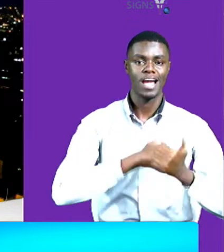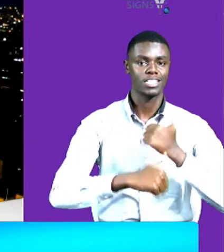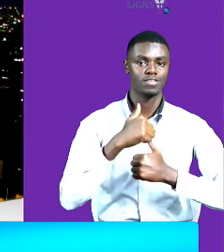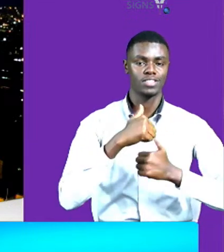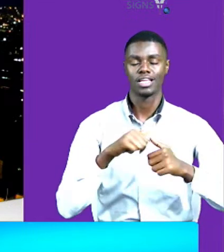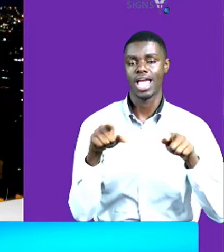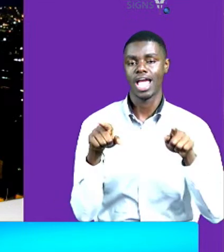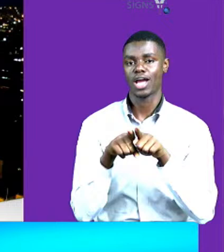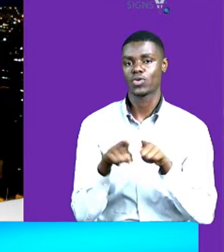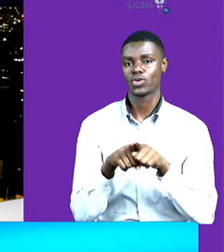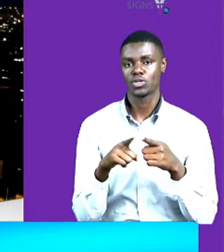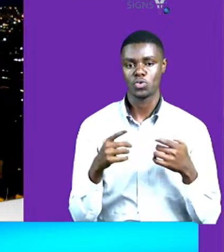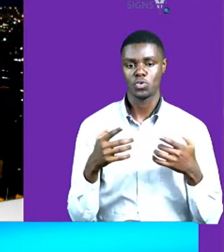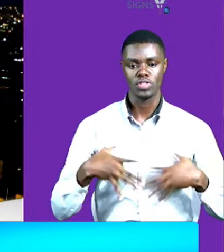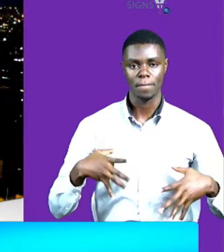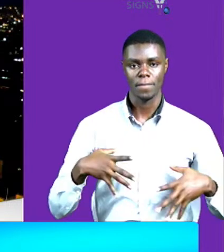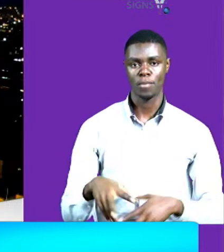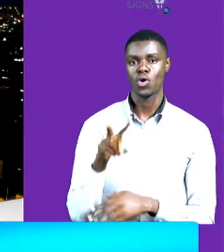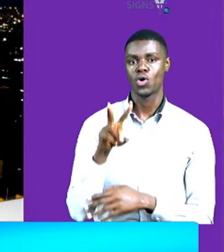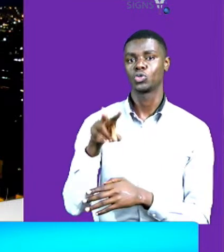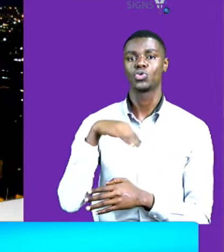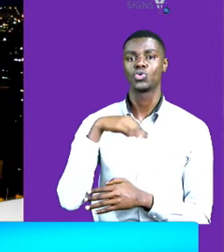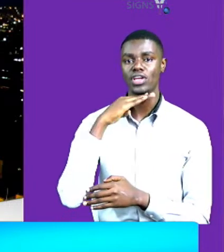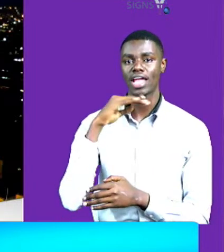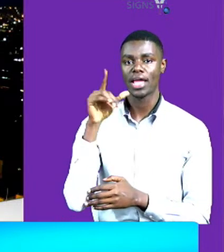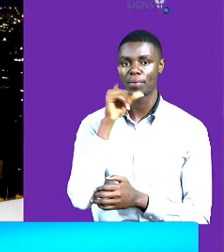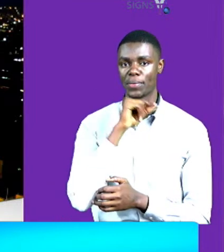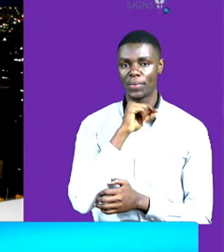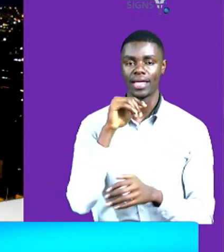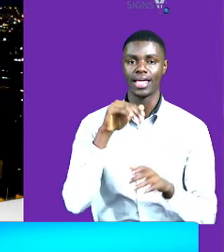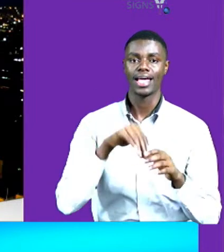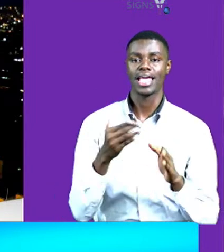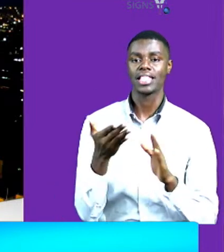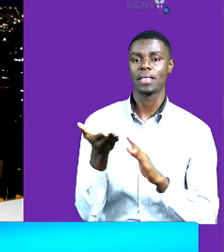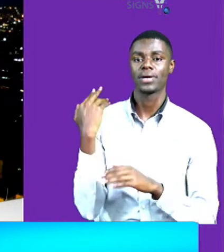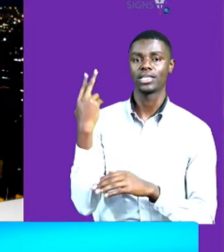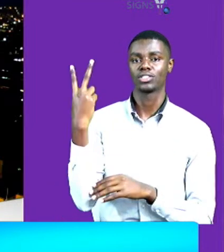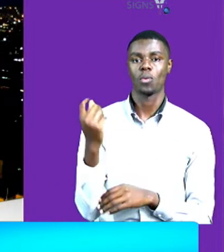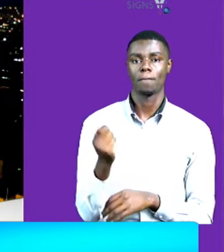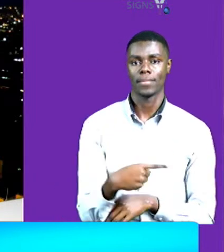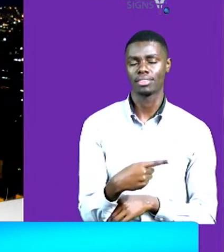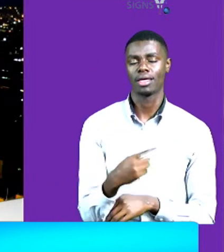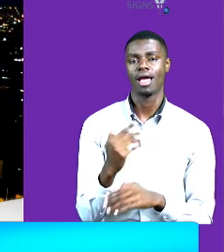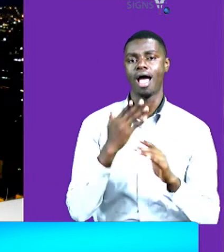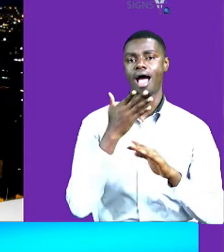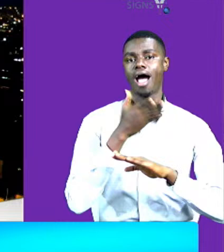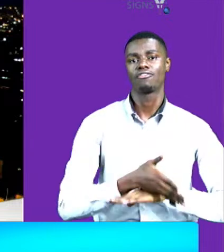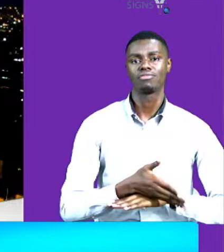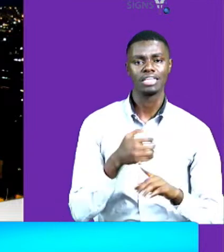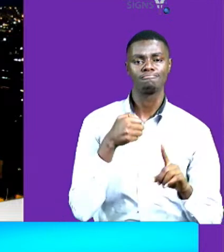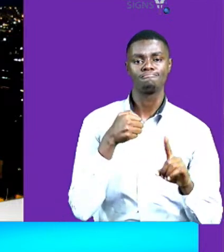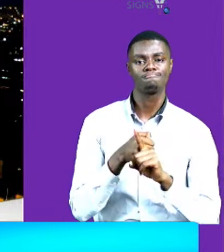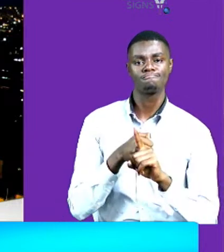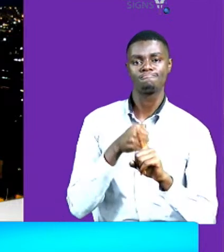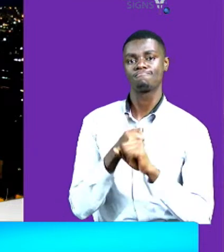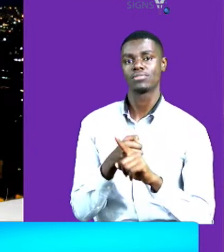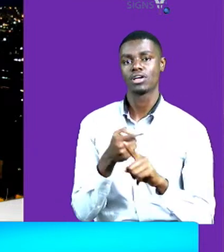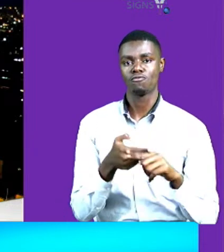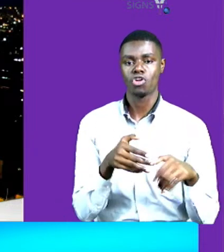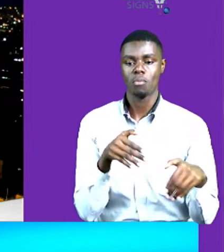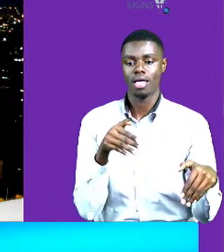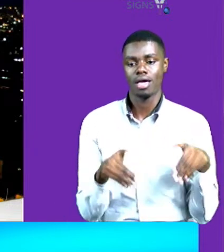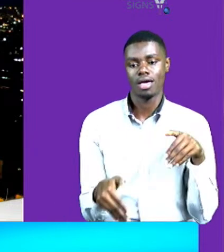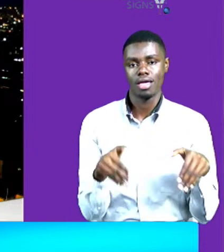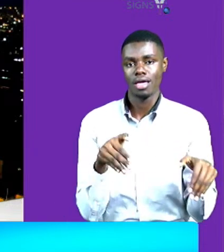According to the residents, 2 people have lost their lives in the past 2 months after separate attacks from